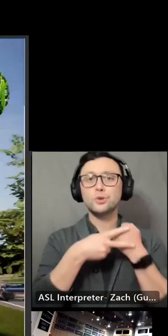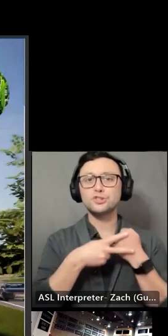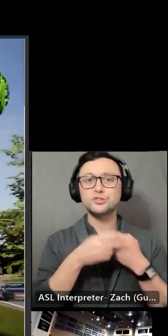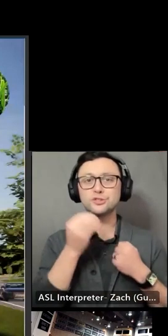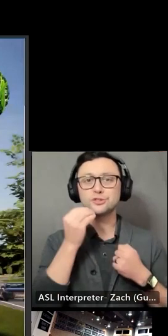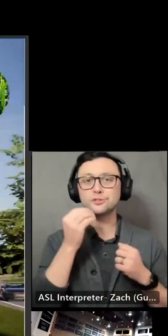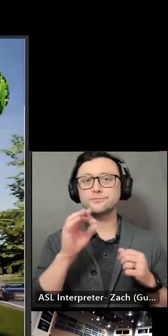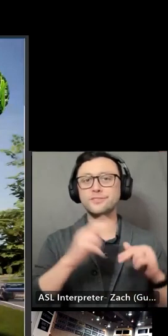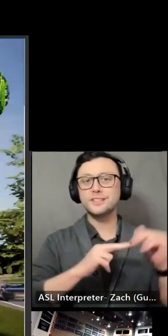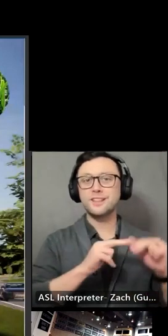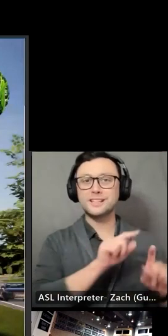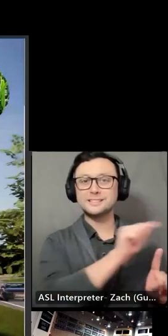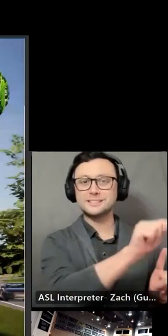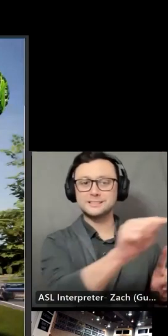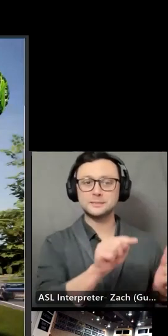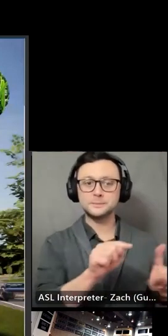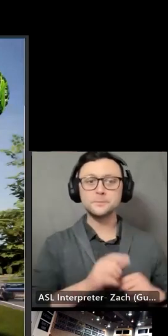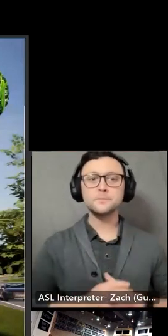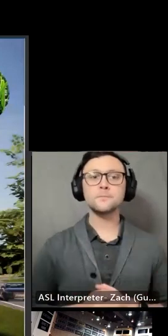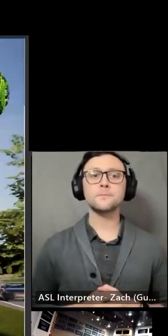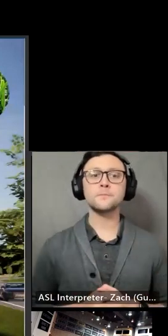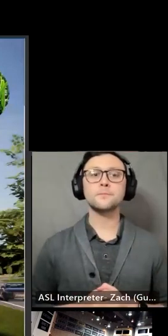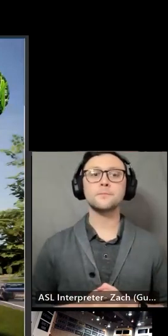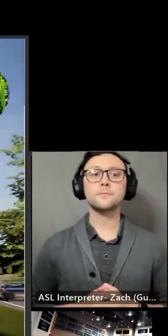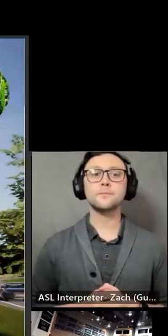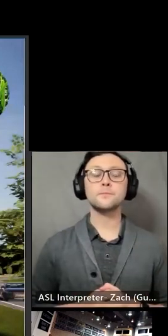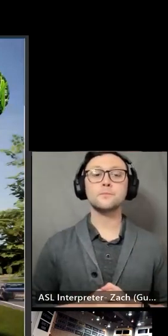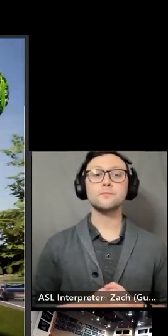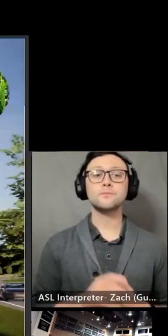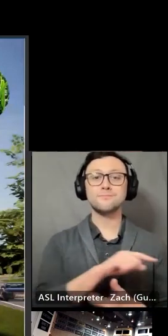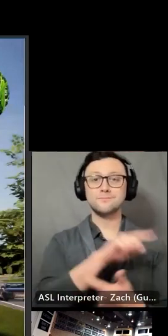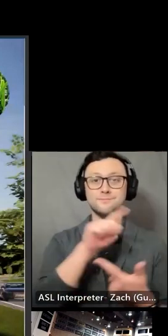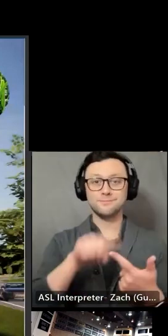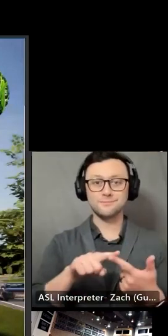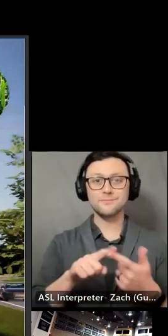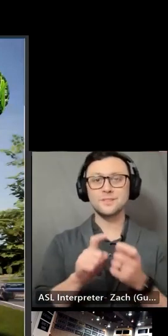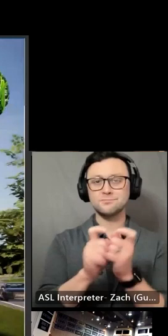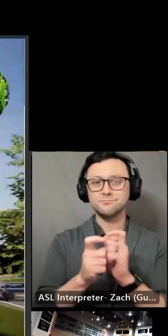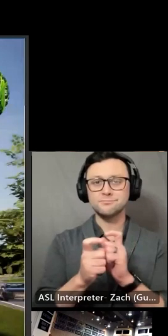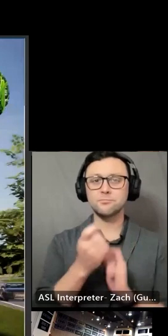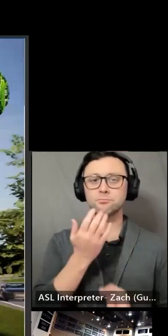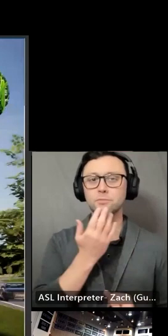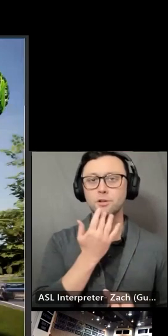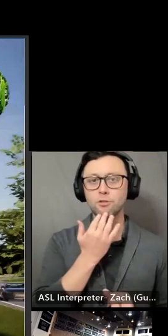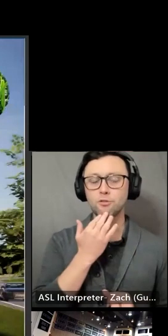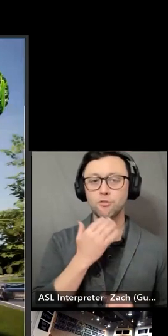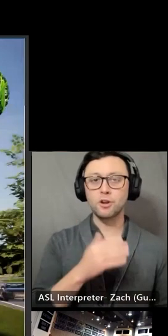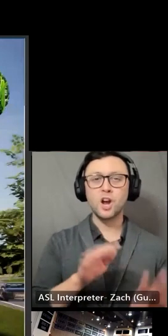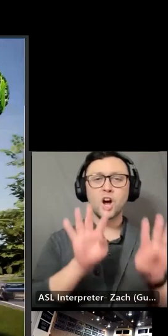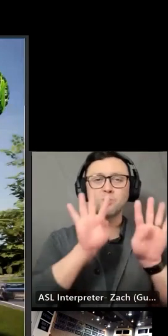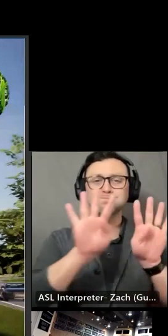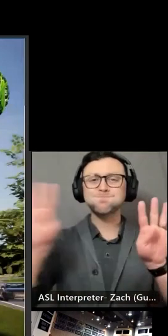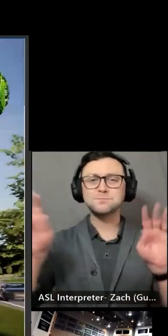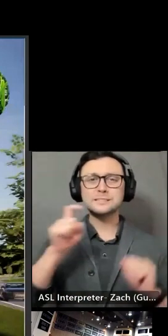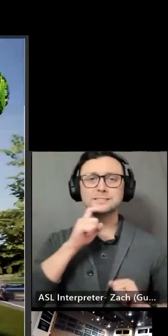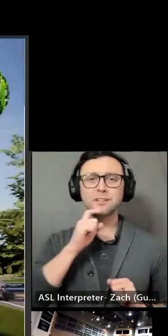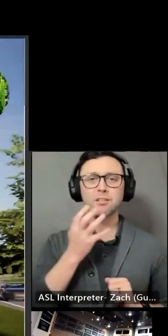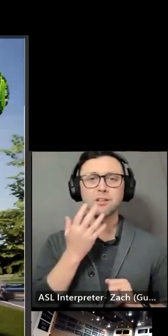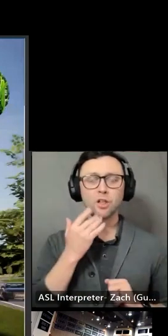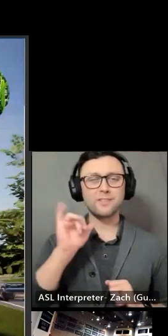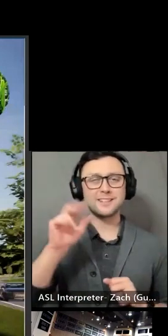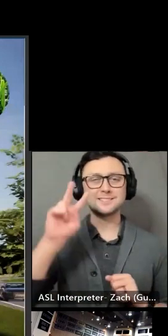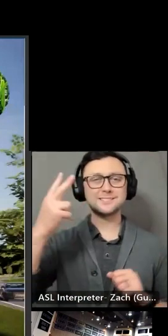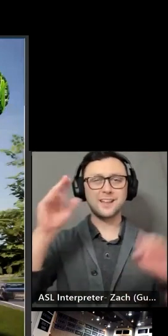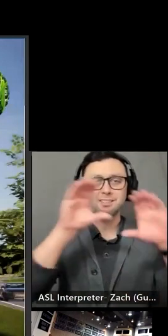a range of uses. Then we have adjusted the color of the second level and the material